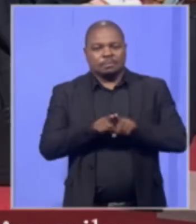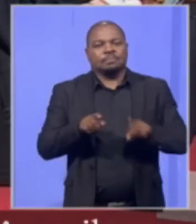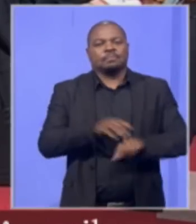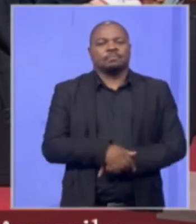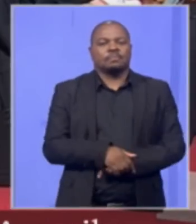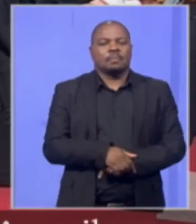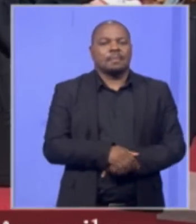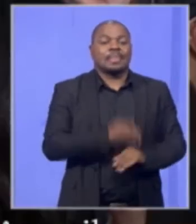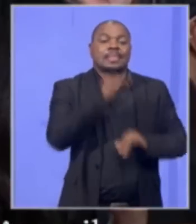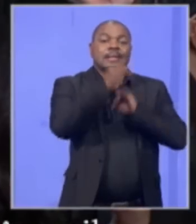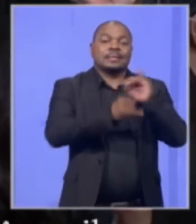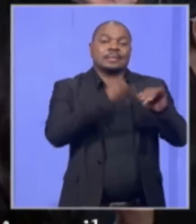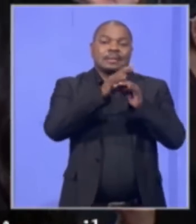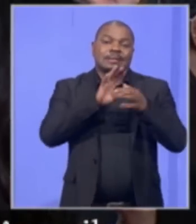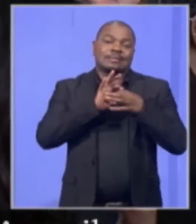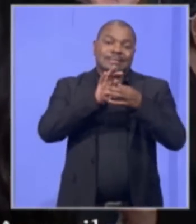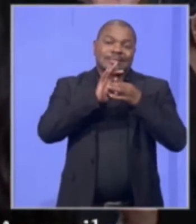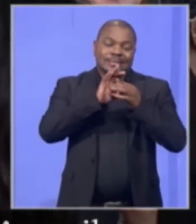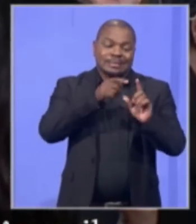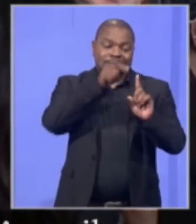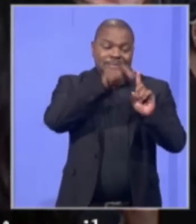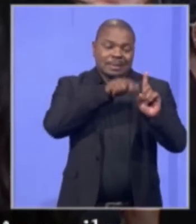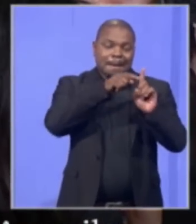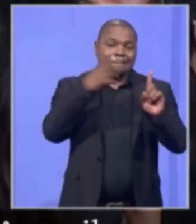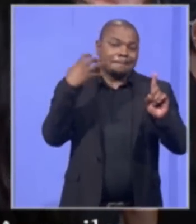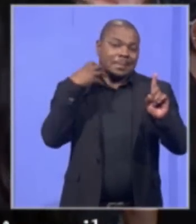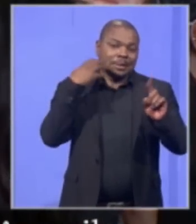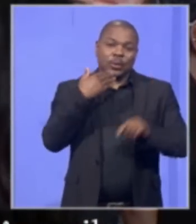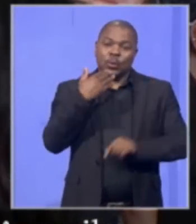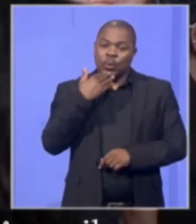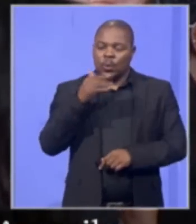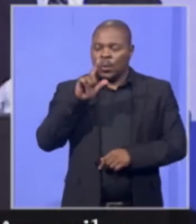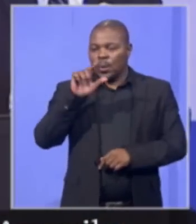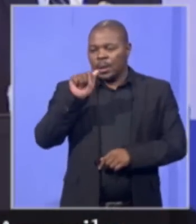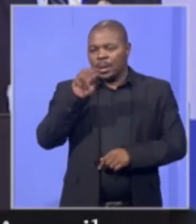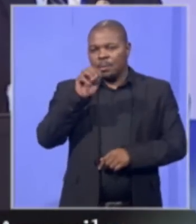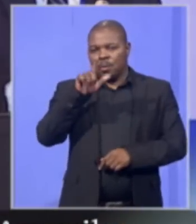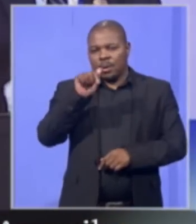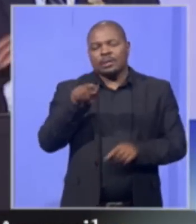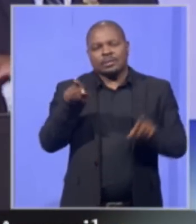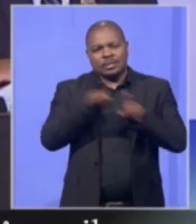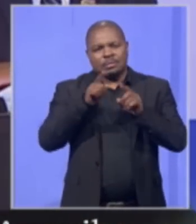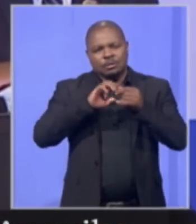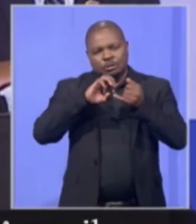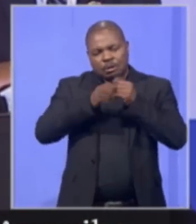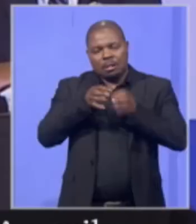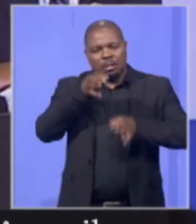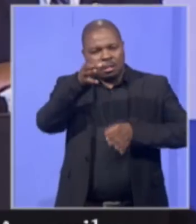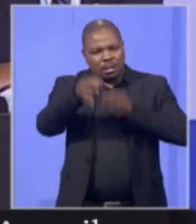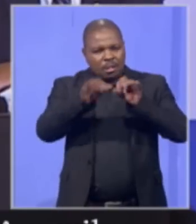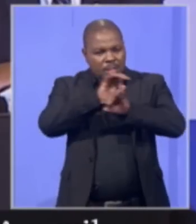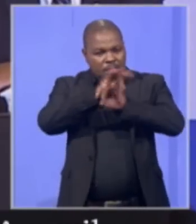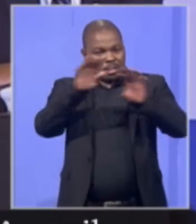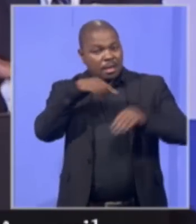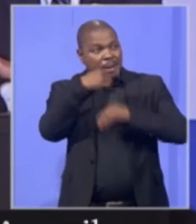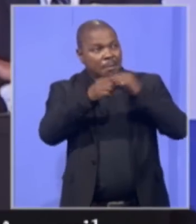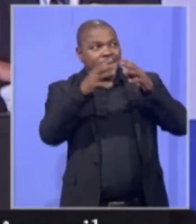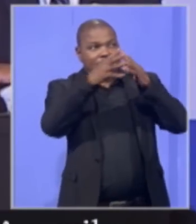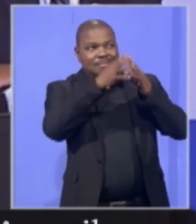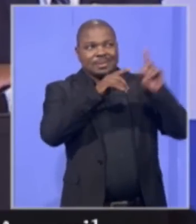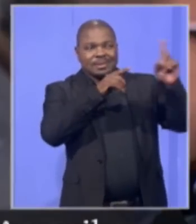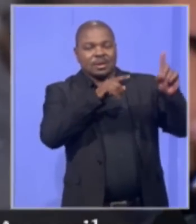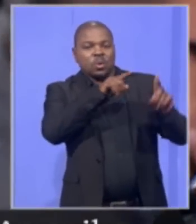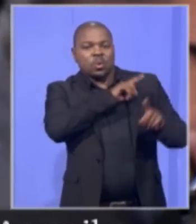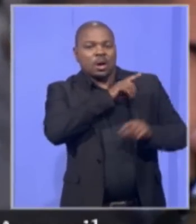Tona ya dikamano le tirisano ya boditšhabatšhaba Ronald Lamola o na le ka gape go siamisa ntlha ya gore maamerika ga a ka